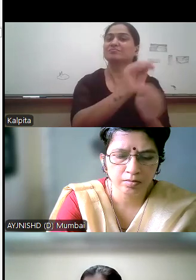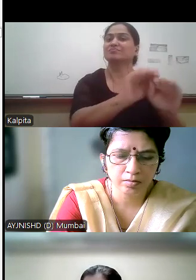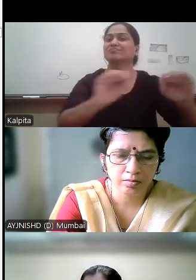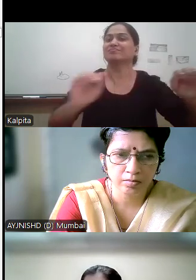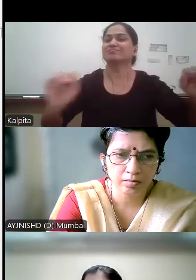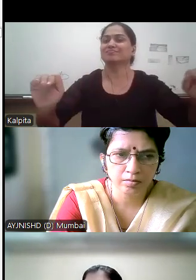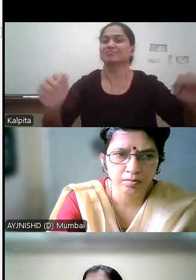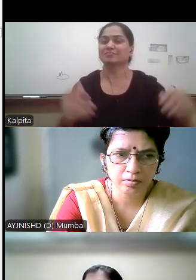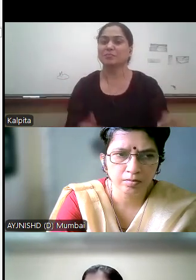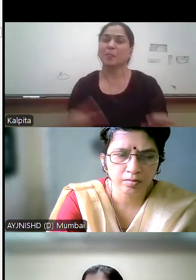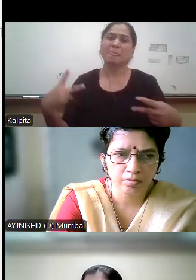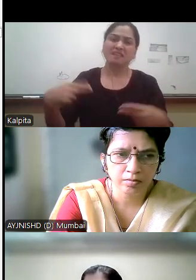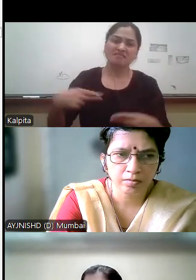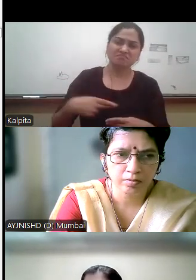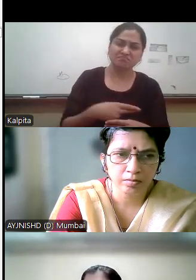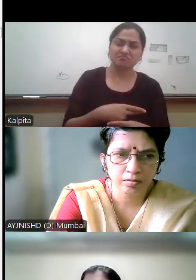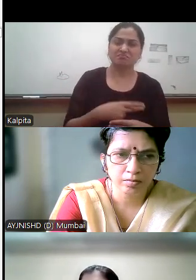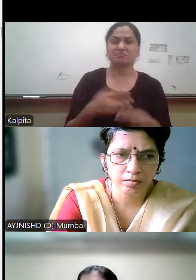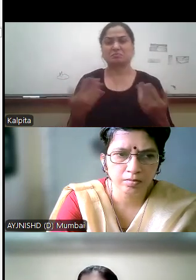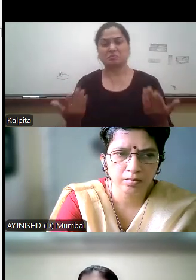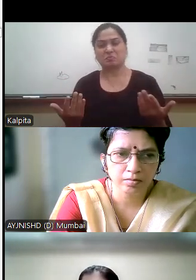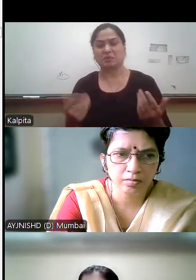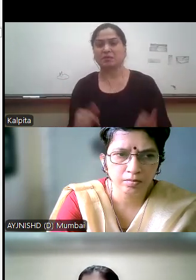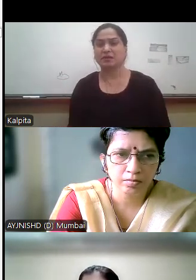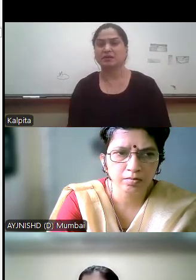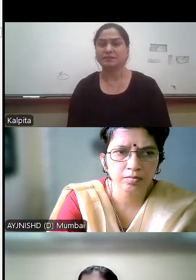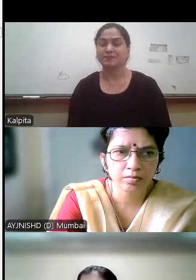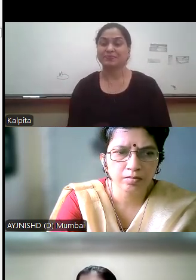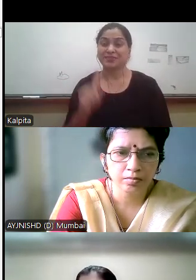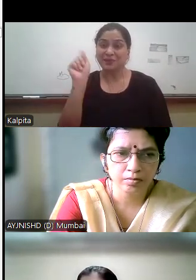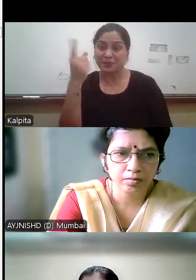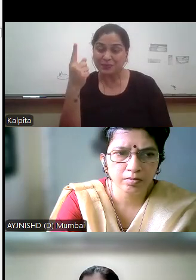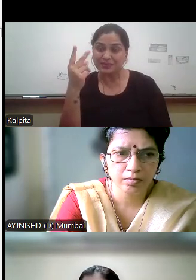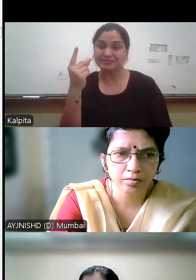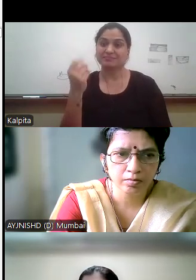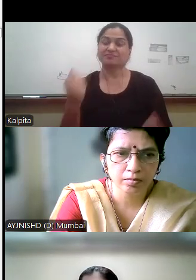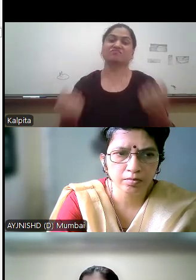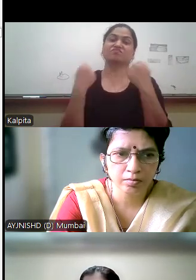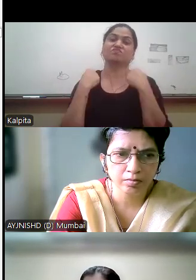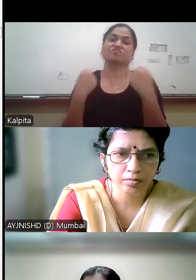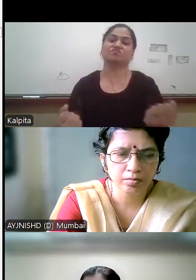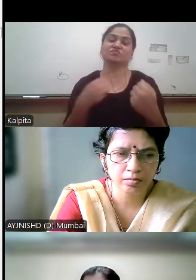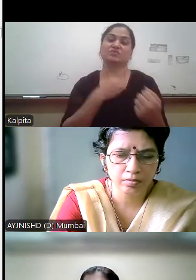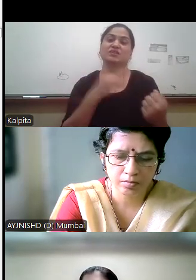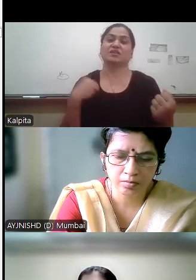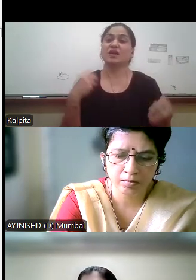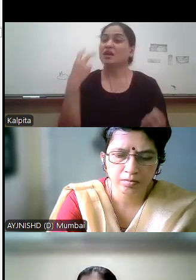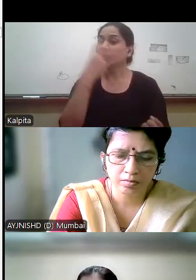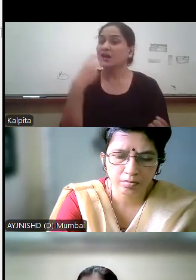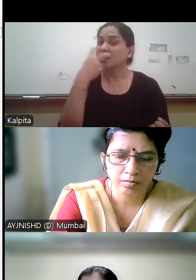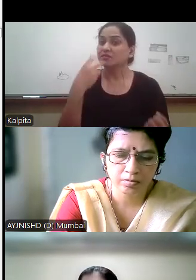for surgery or surgical corrections. Then we have a physiotherapist, occupational therapist, speech therapist,